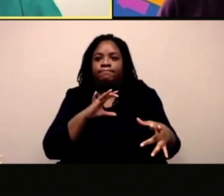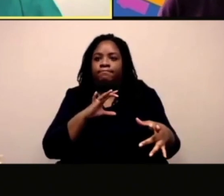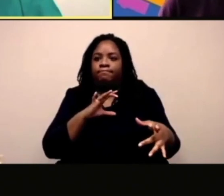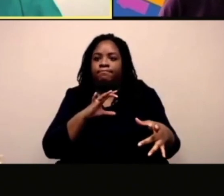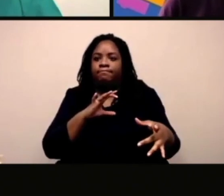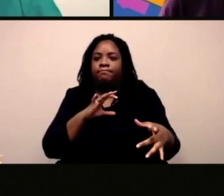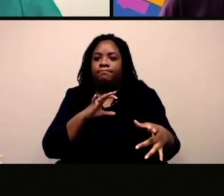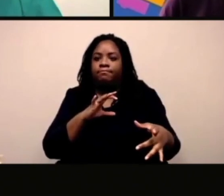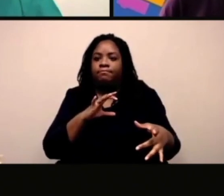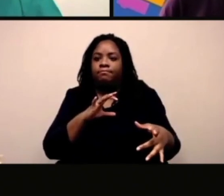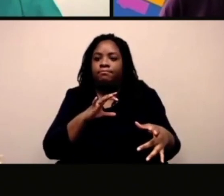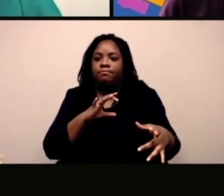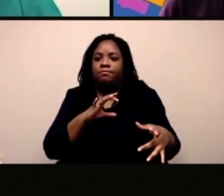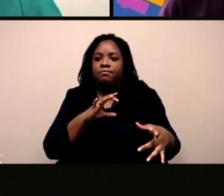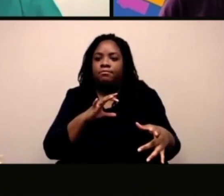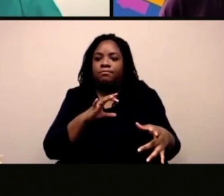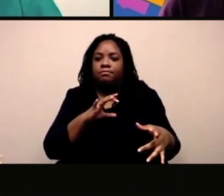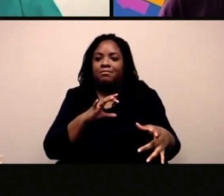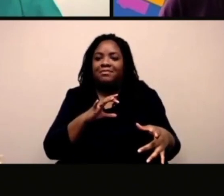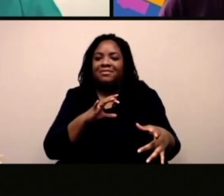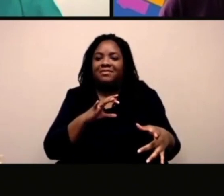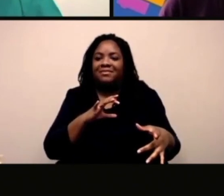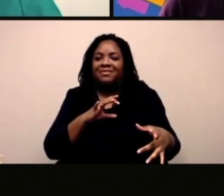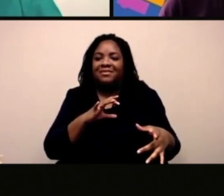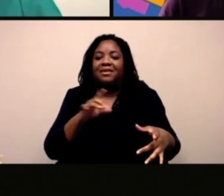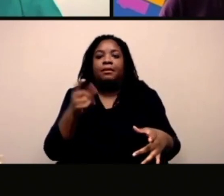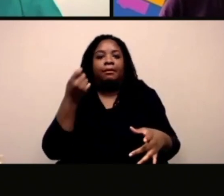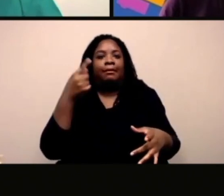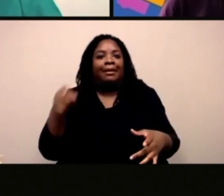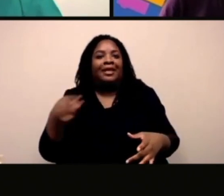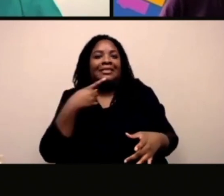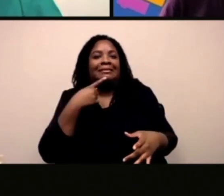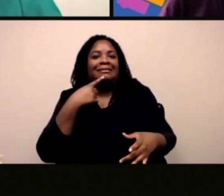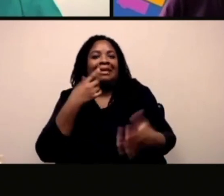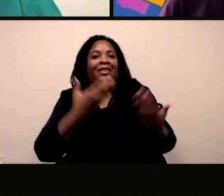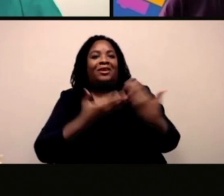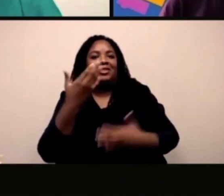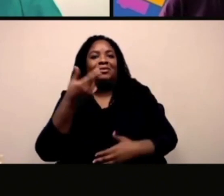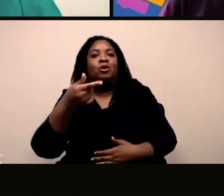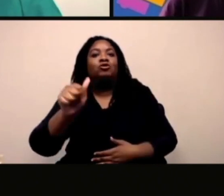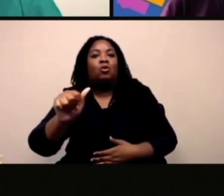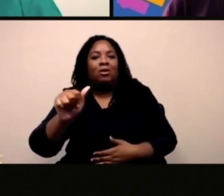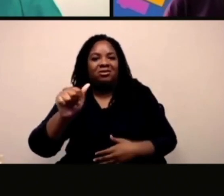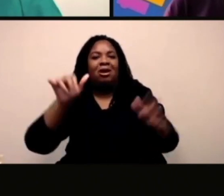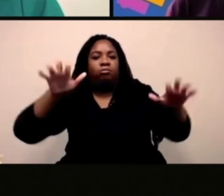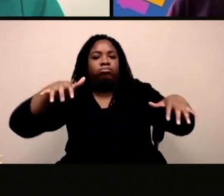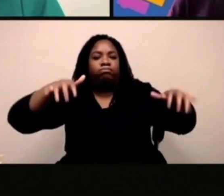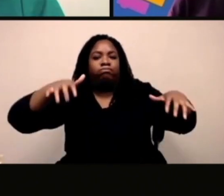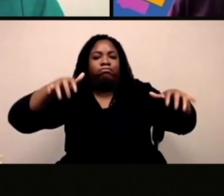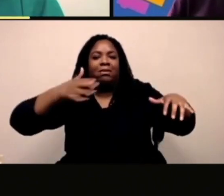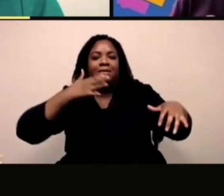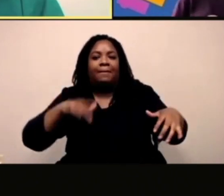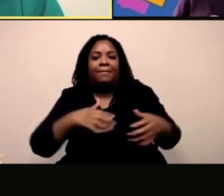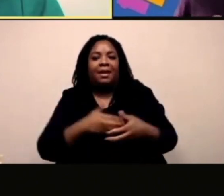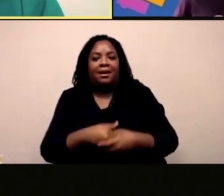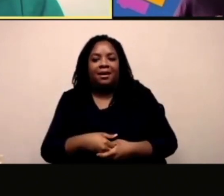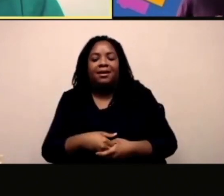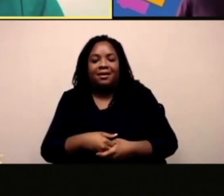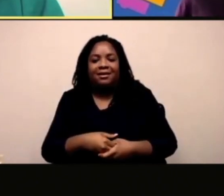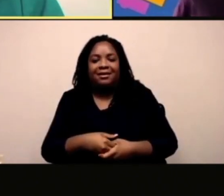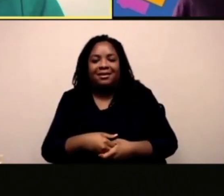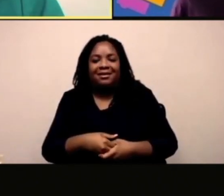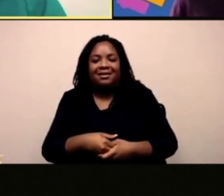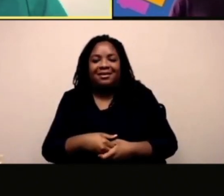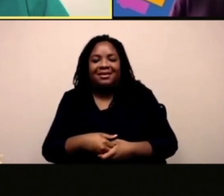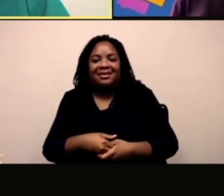So it was storming in Georgia this morning. I heard it was storming in Georgia. So hopefully, Victor,